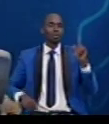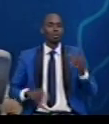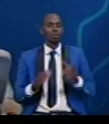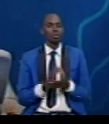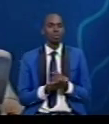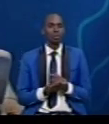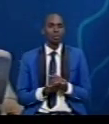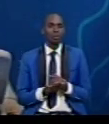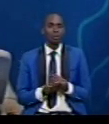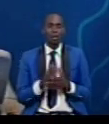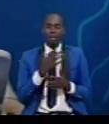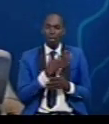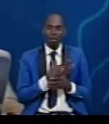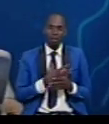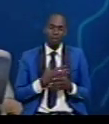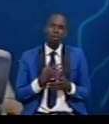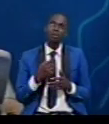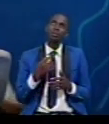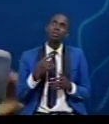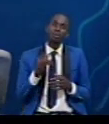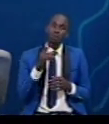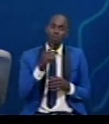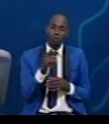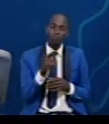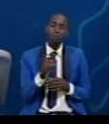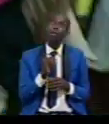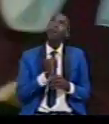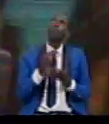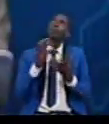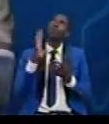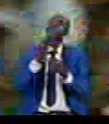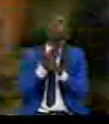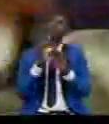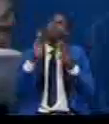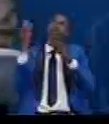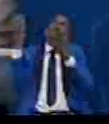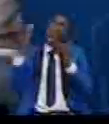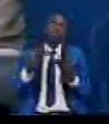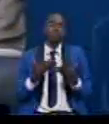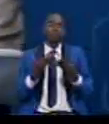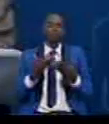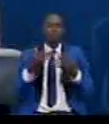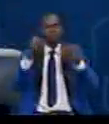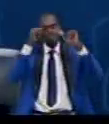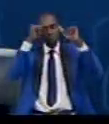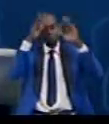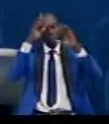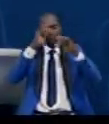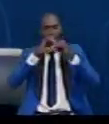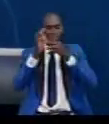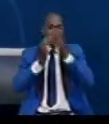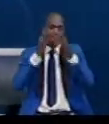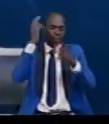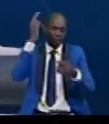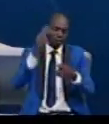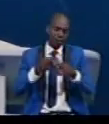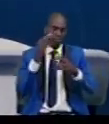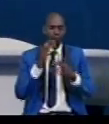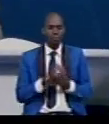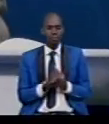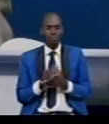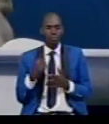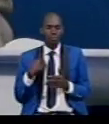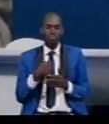freedom you have brought. Father, in Jesus' name, we thank